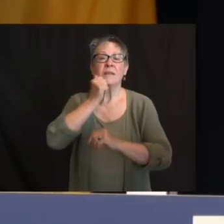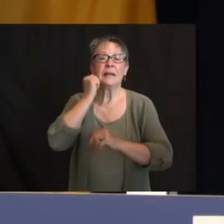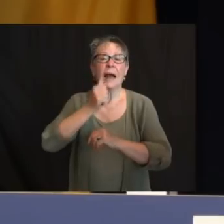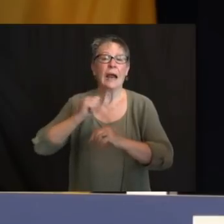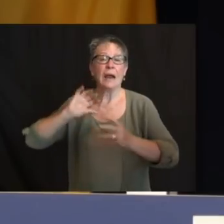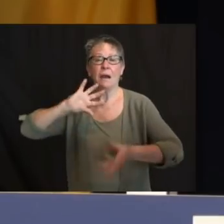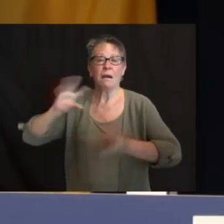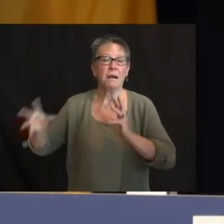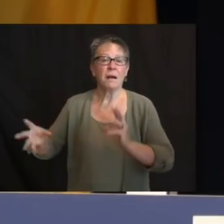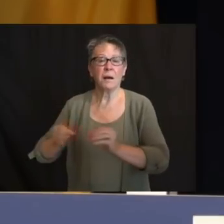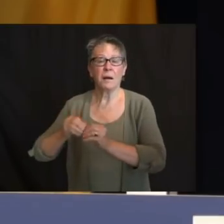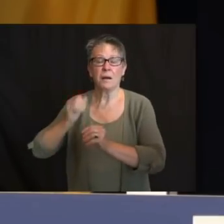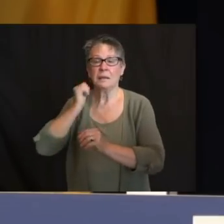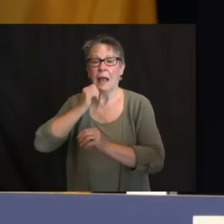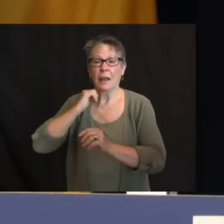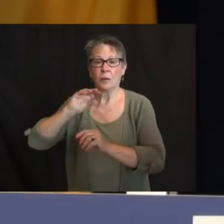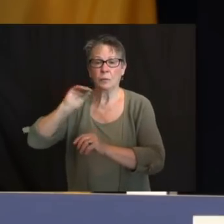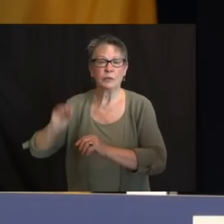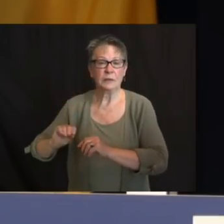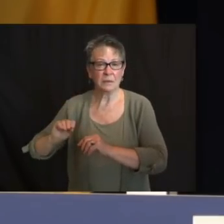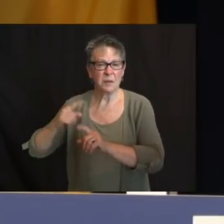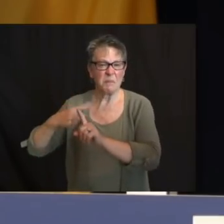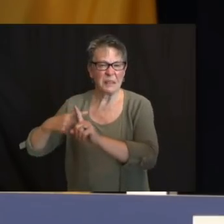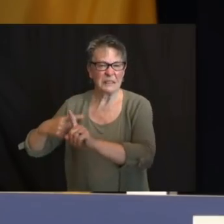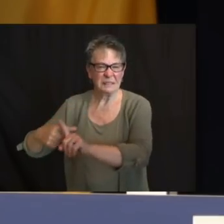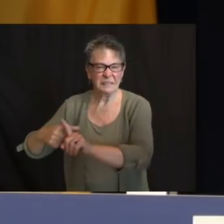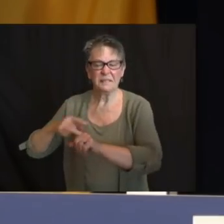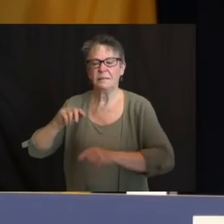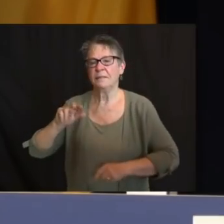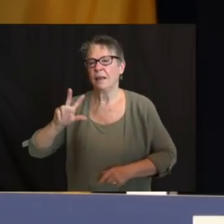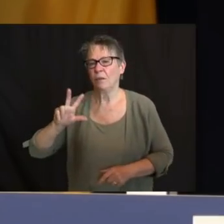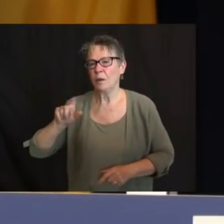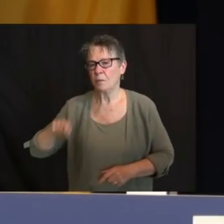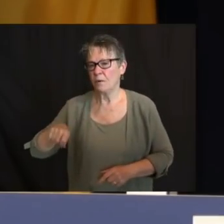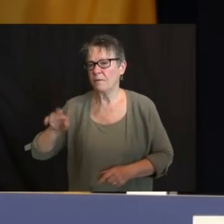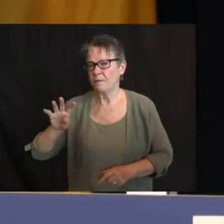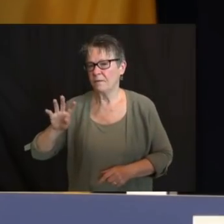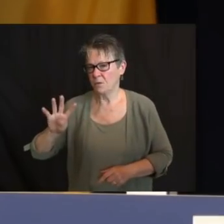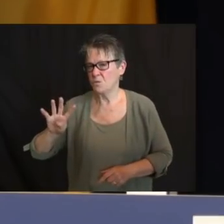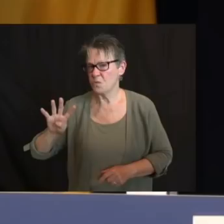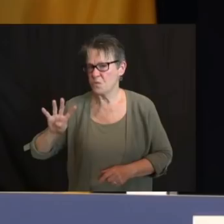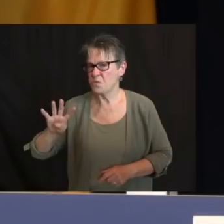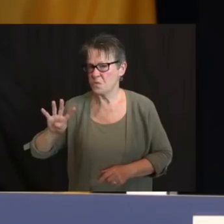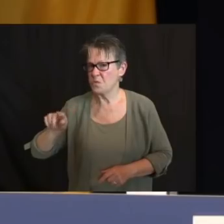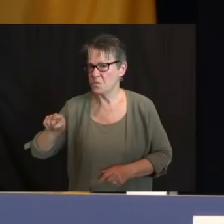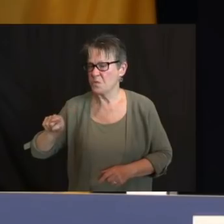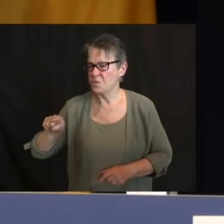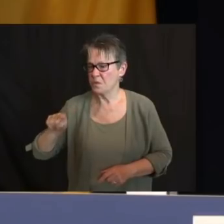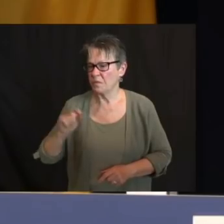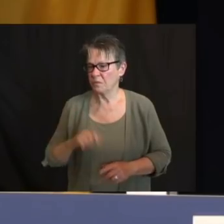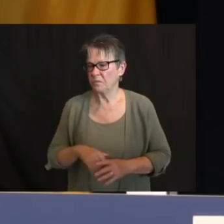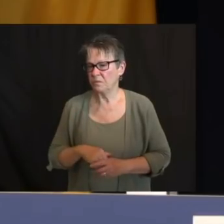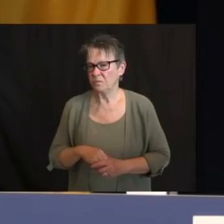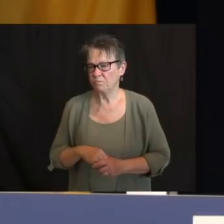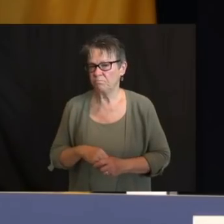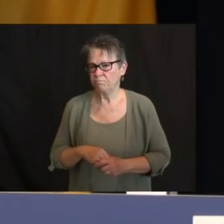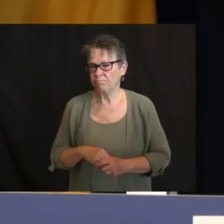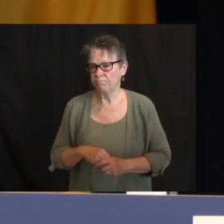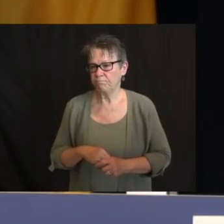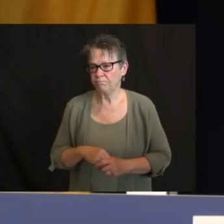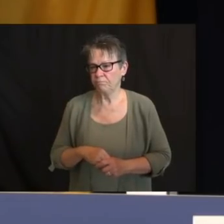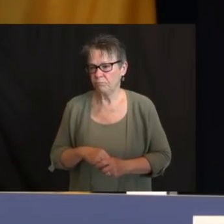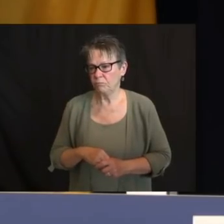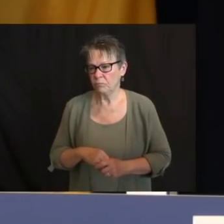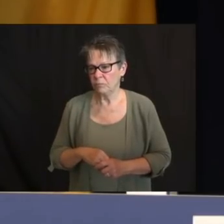3.4%. Northern part of the state, 2.77. The central part of the state, 3.75. And the southern part